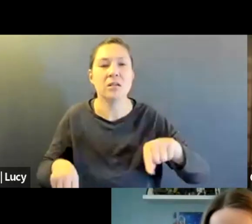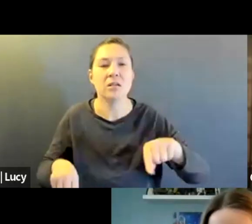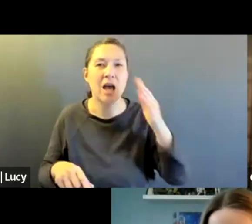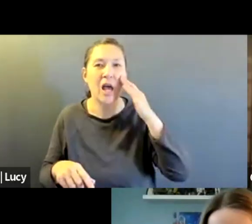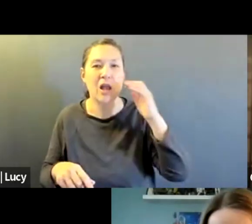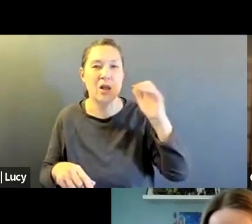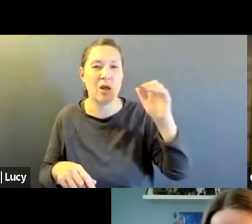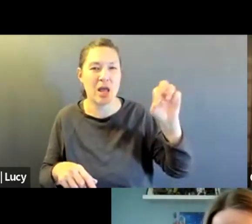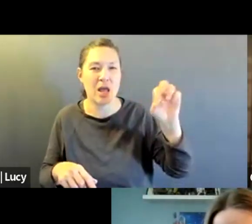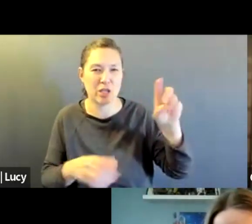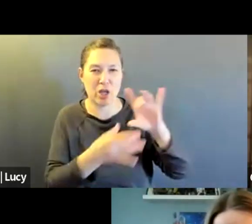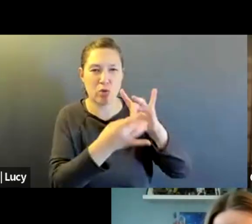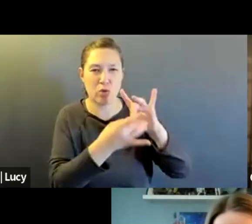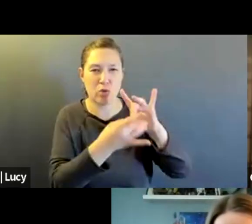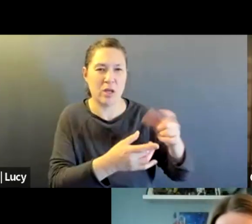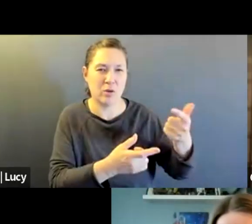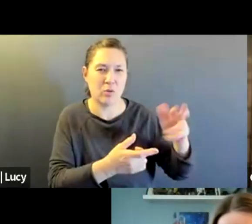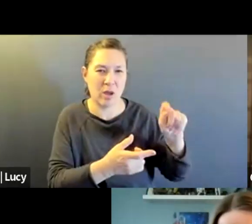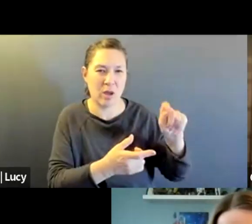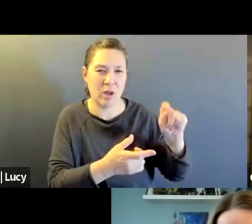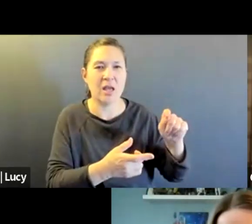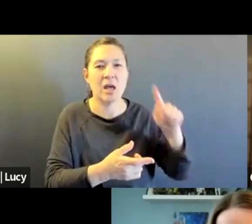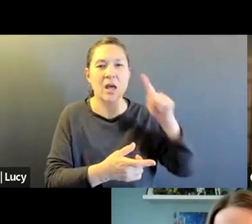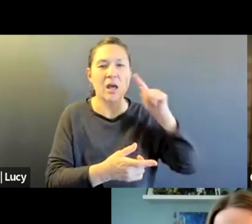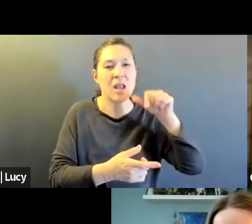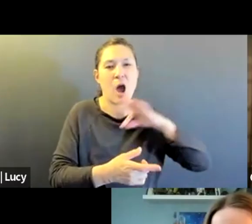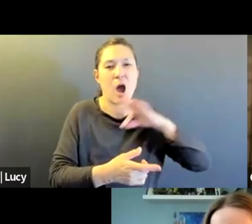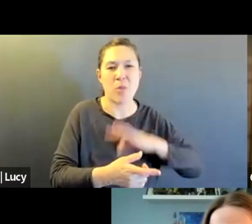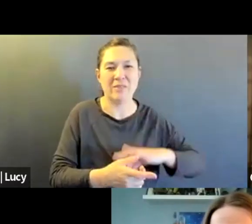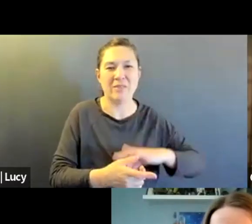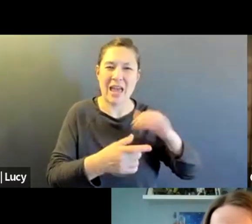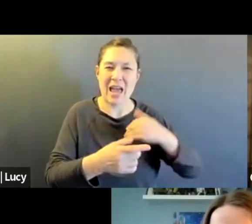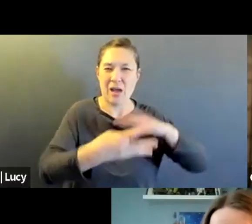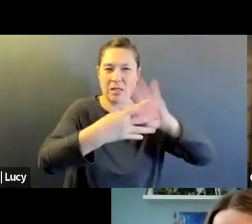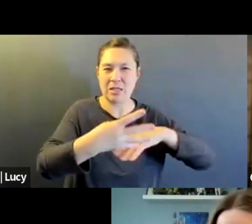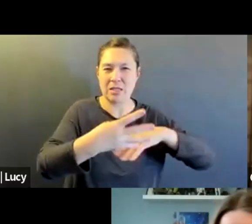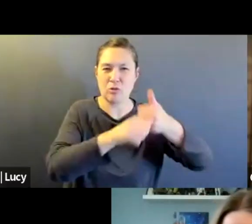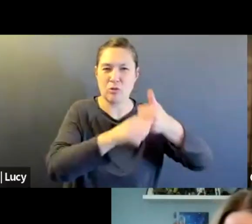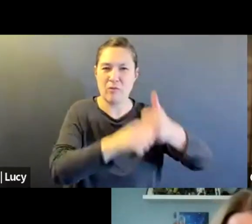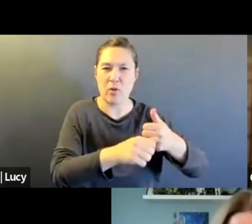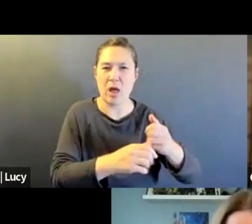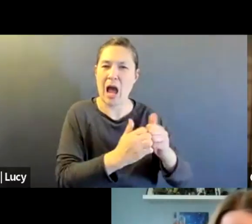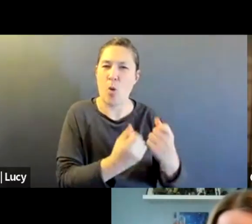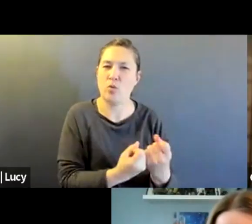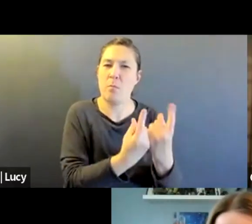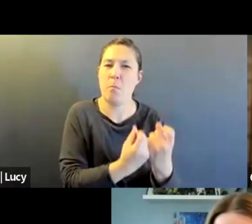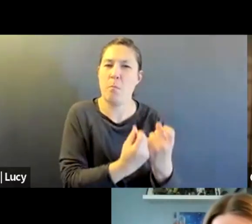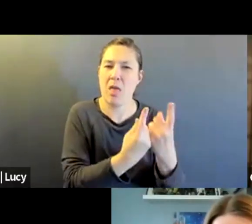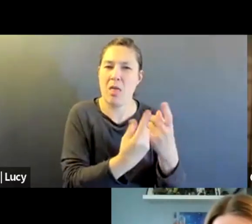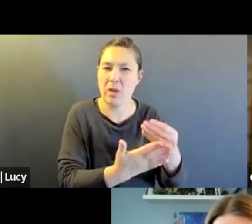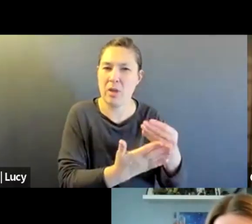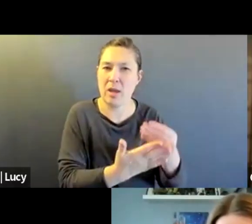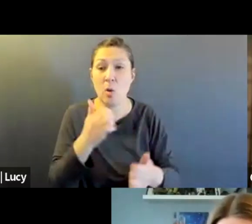to nonprofits. There's like a certain schedule of when you can draw down the funds. But for school districts, for most of the